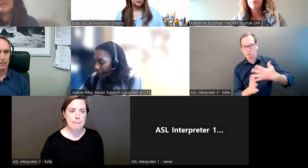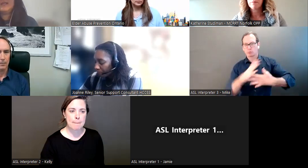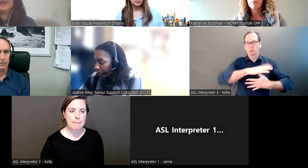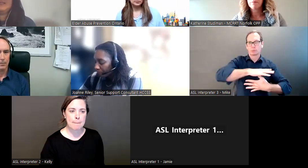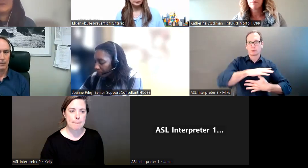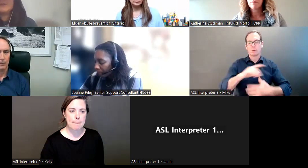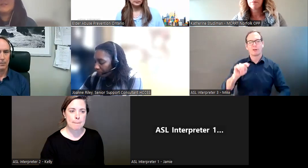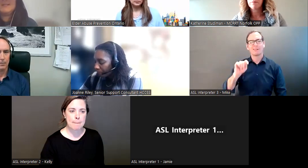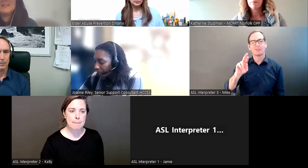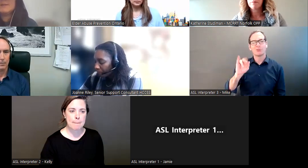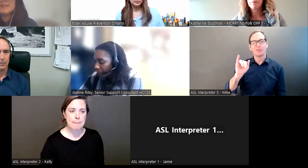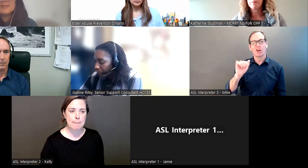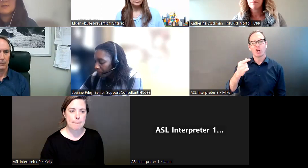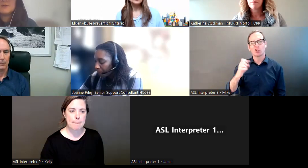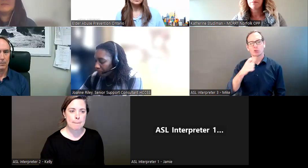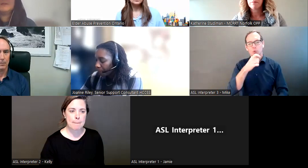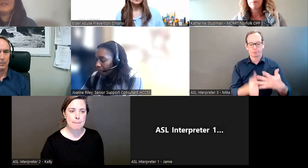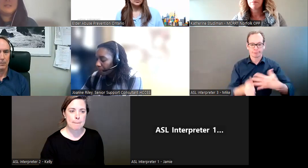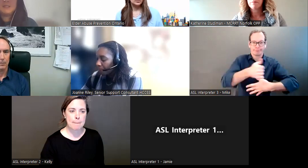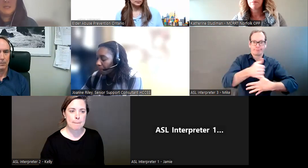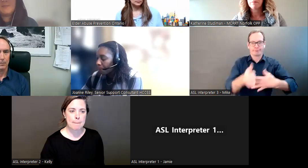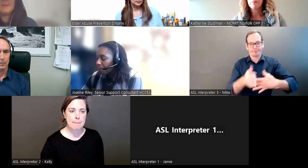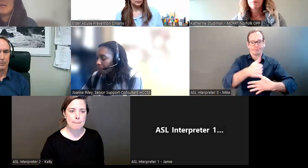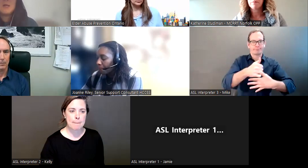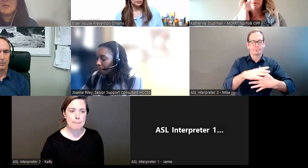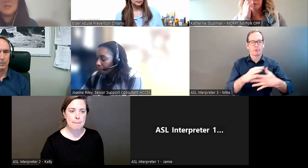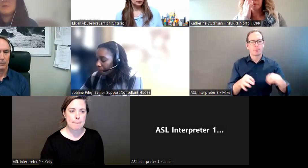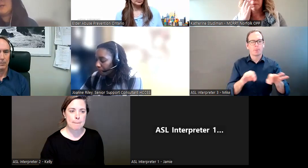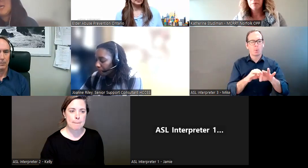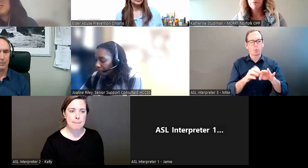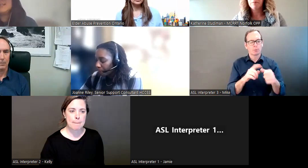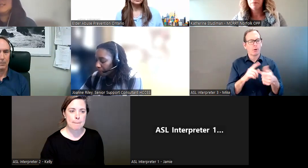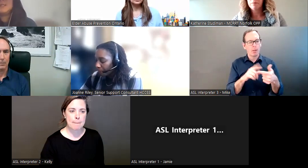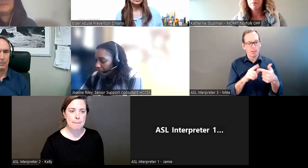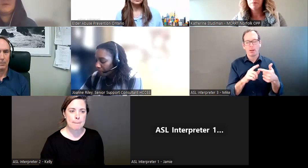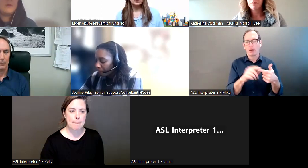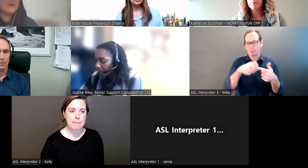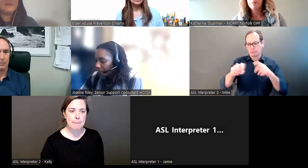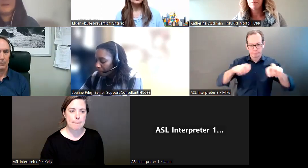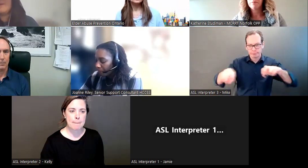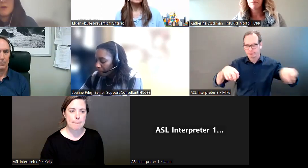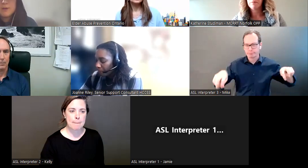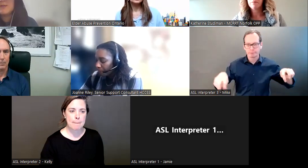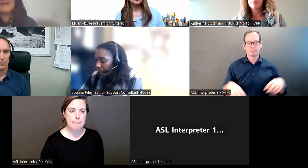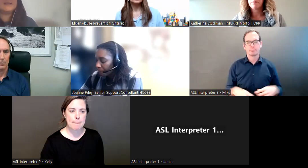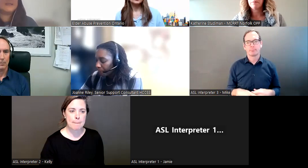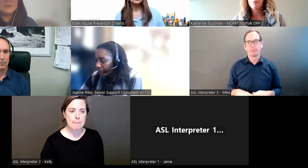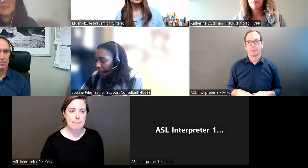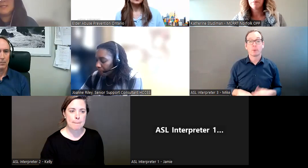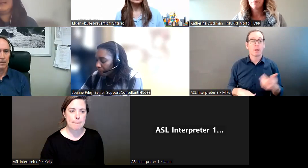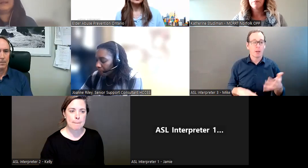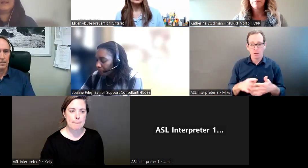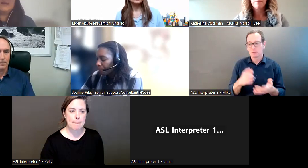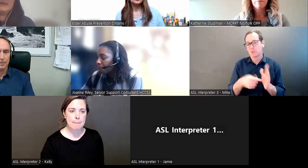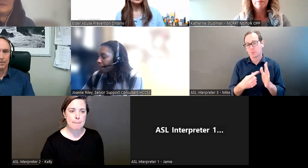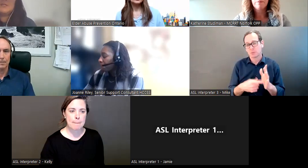risk and urgency is different. So sometimes it's just about dialoguing, even with agencies, just about, okay, like, have you thought about this? Let's look